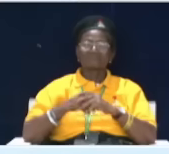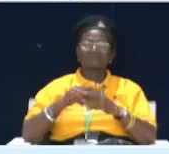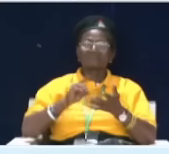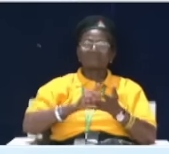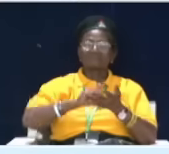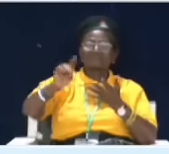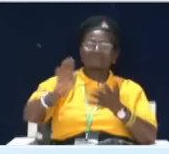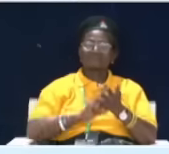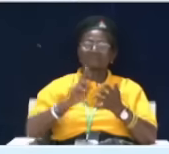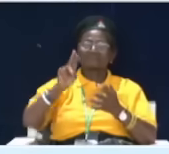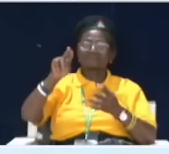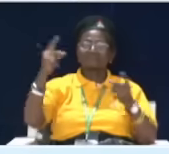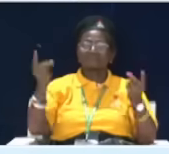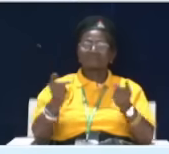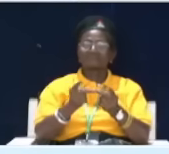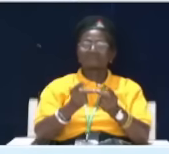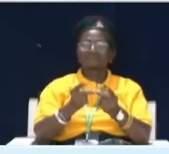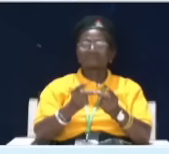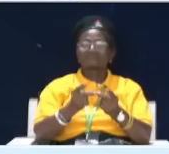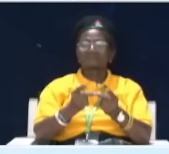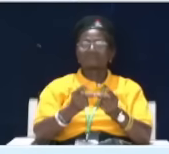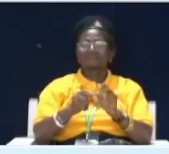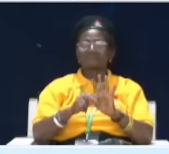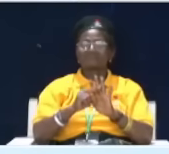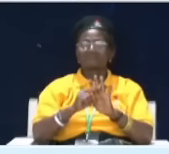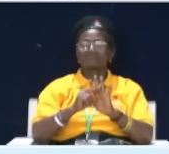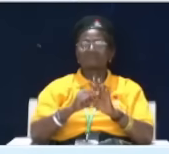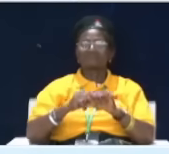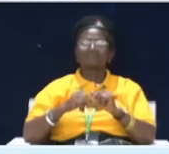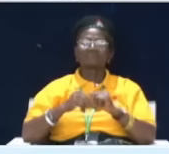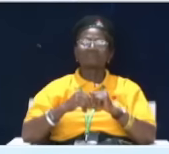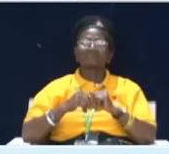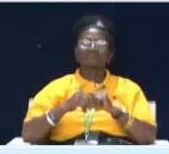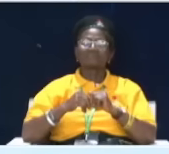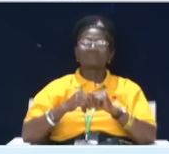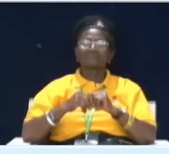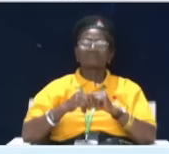Divine repositioning. Ishini nipo latoke wa.